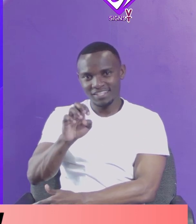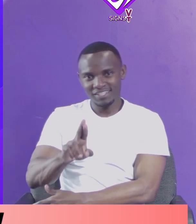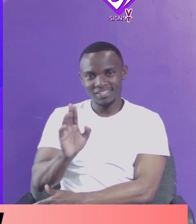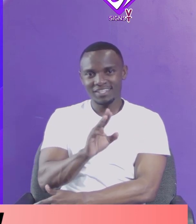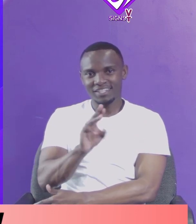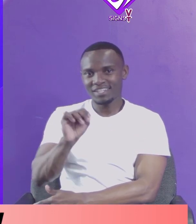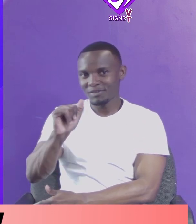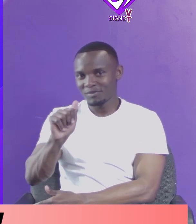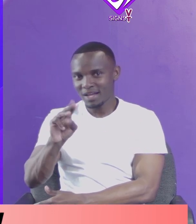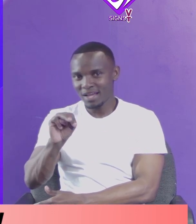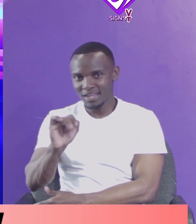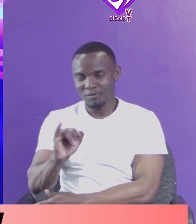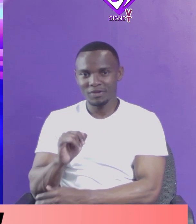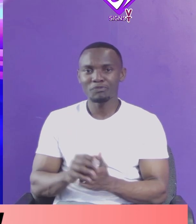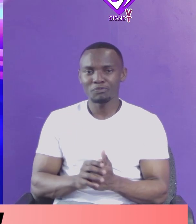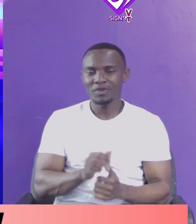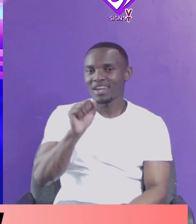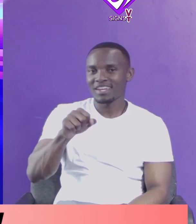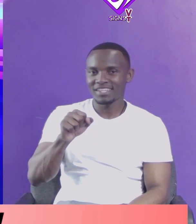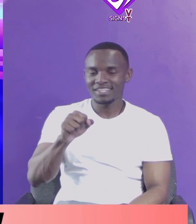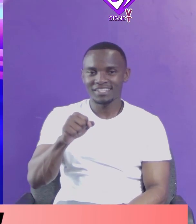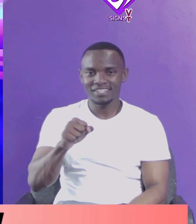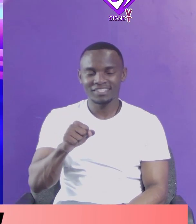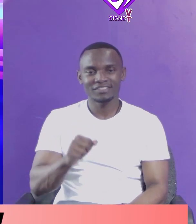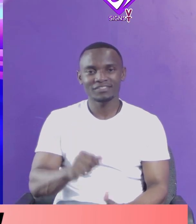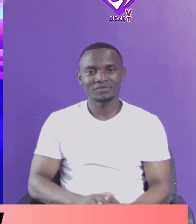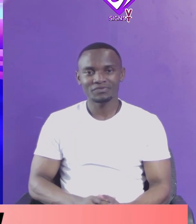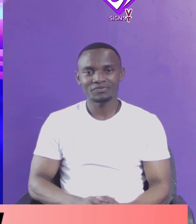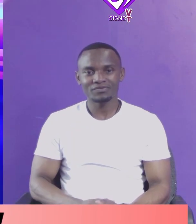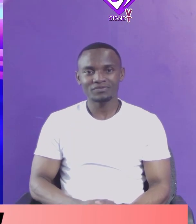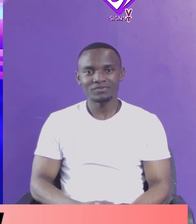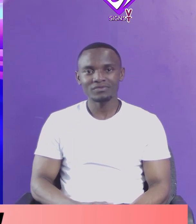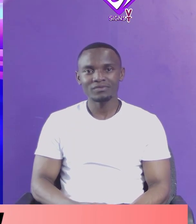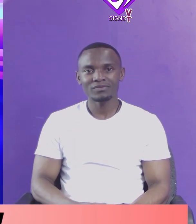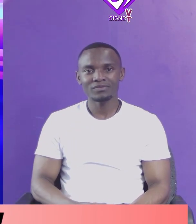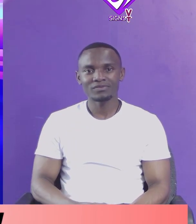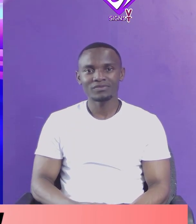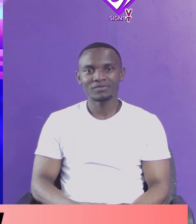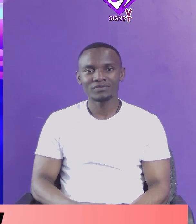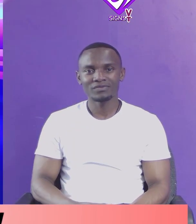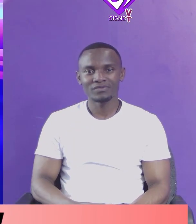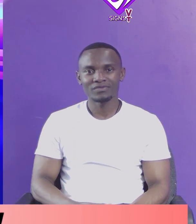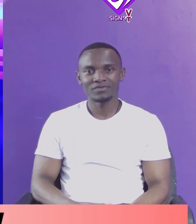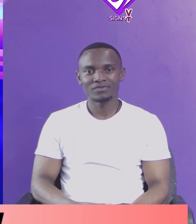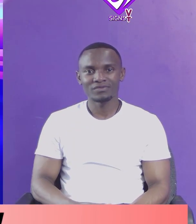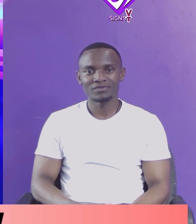Yes. The only reason I came in the Liga Yes. because I'm a huge Messi fan. Okay.